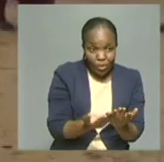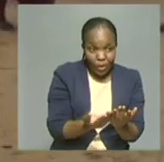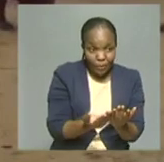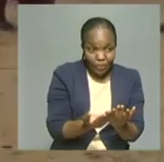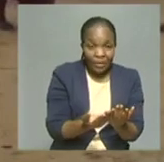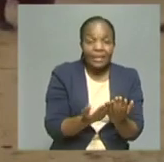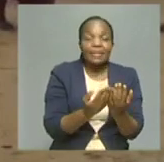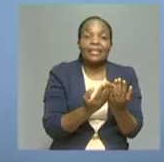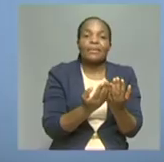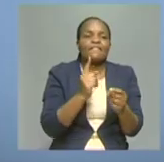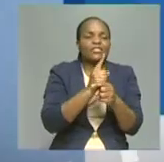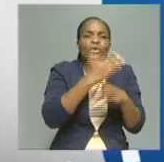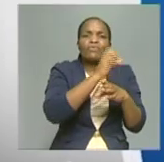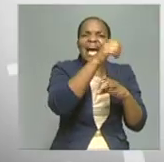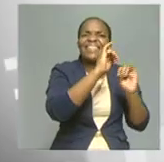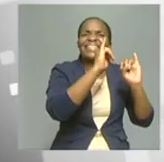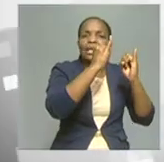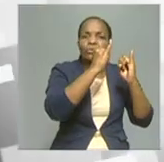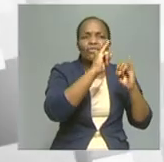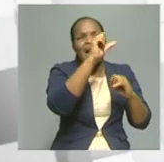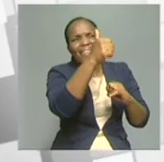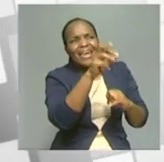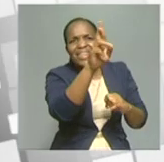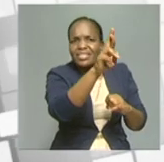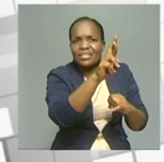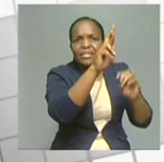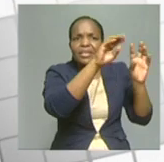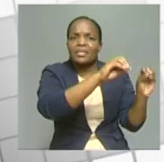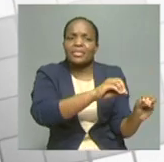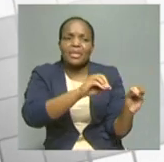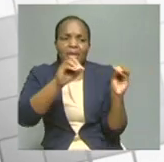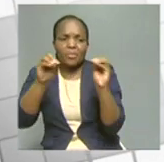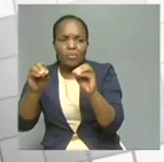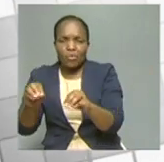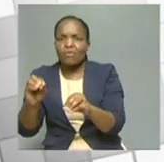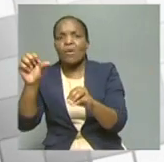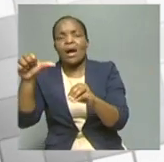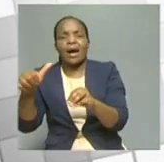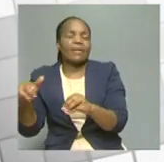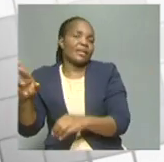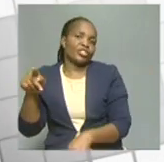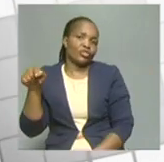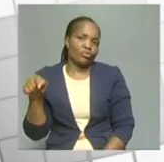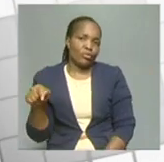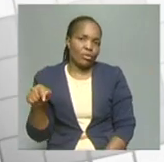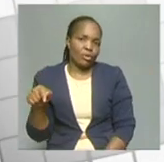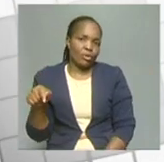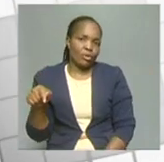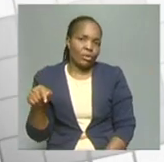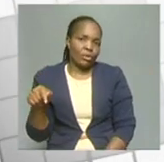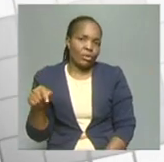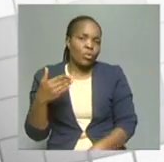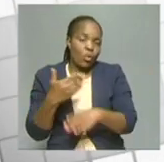that are transferred from other regions or from other constituencies. They are now working in Rundu. So since they are transferred with